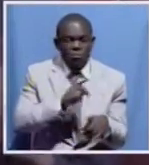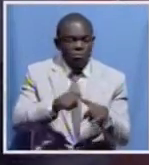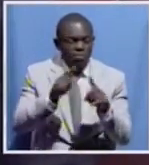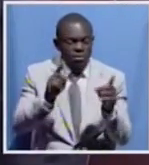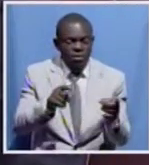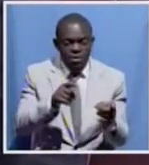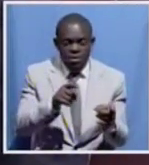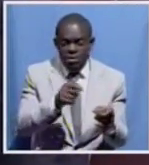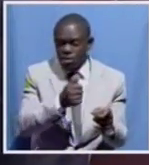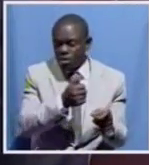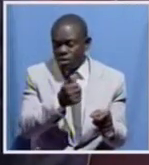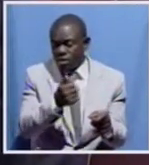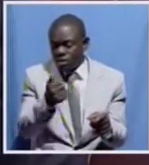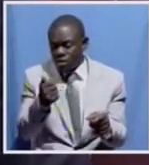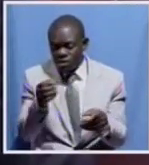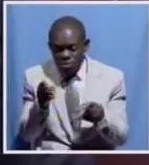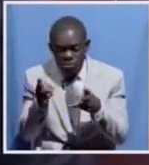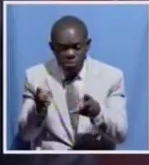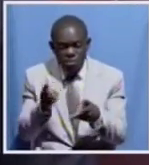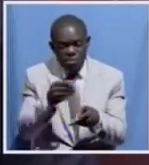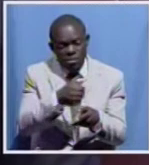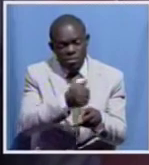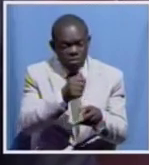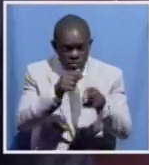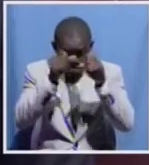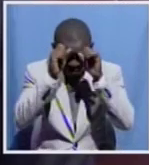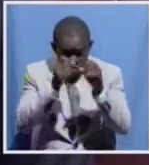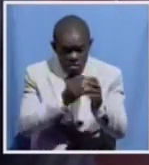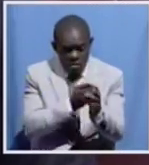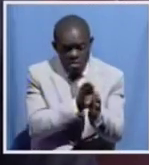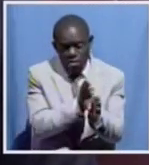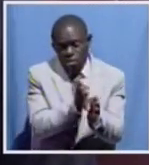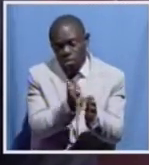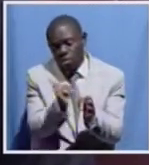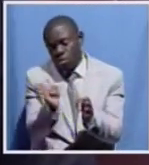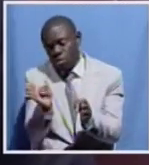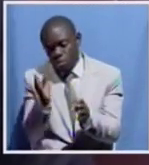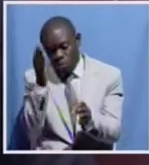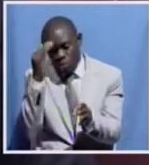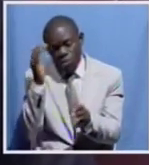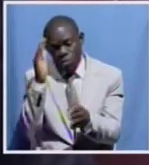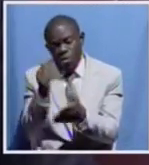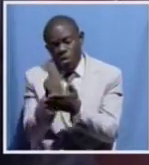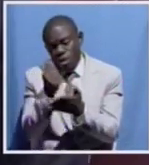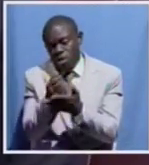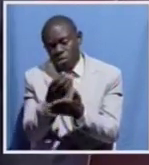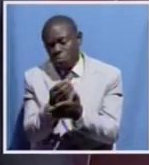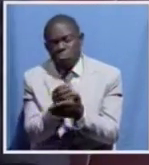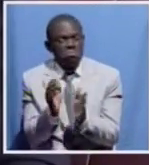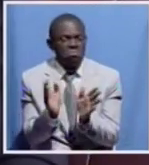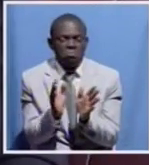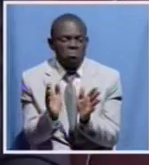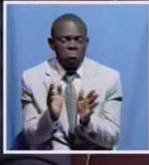sway the other way just because he is going to get aid or not get aid. So I